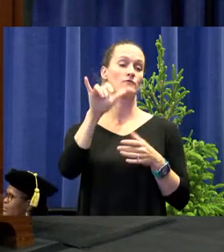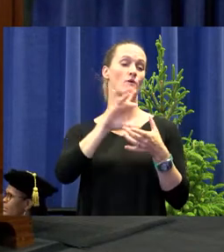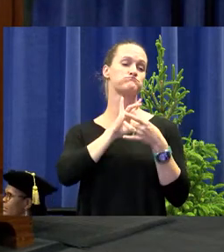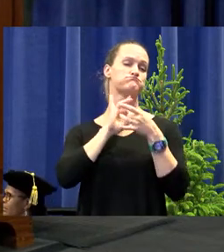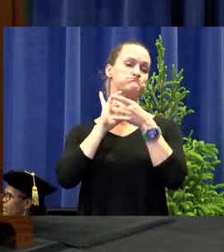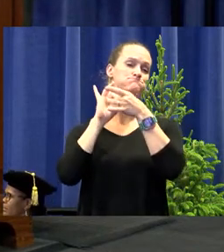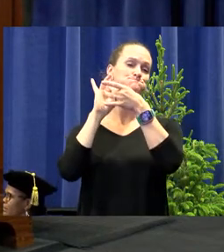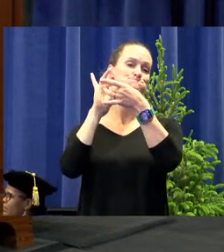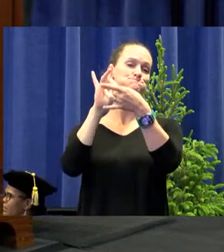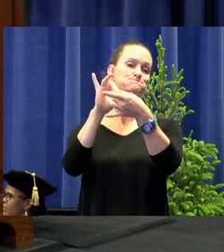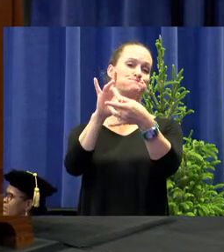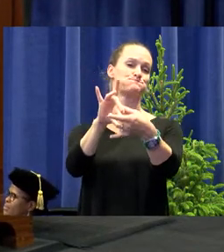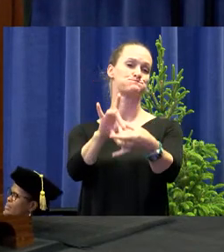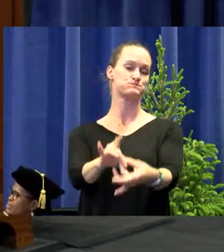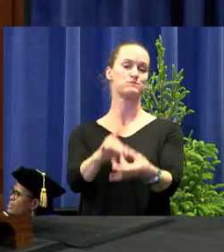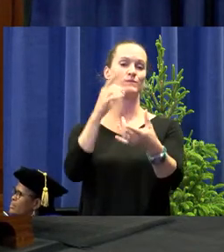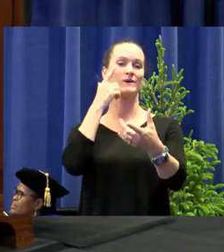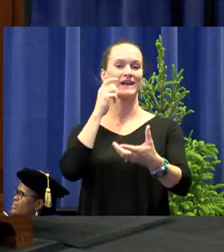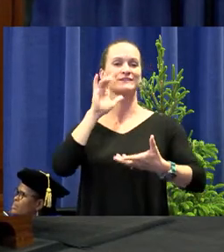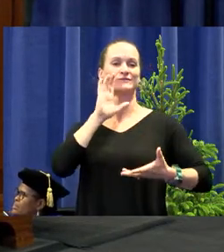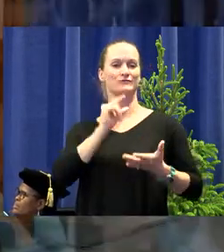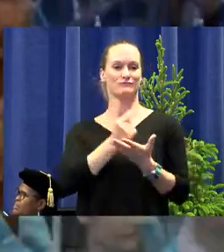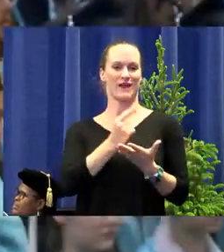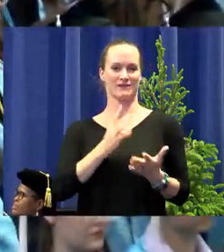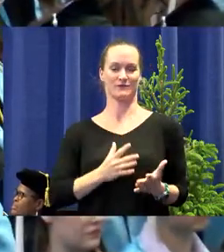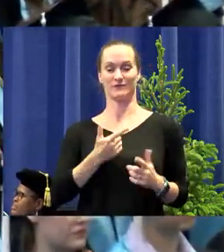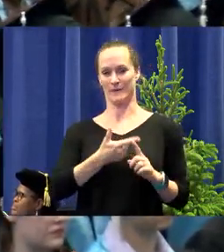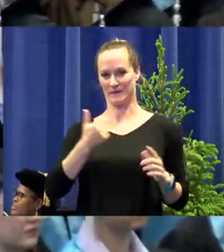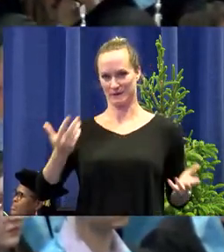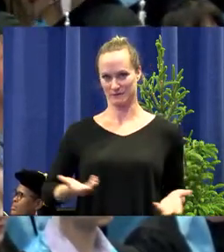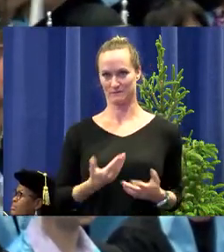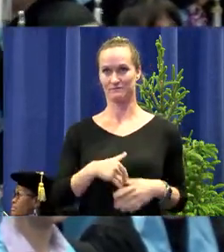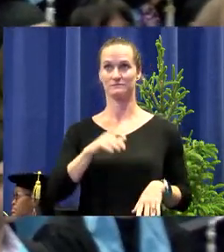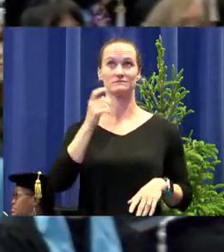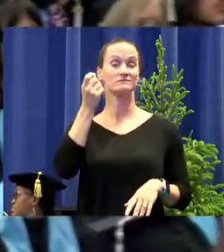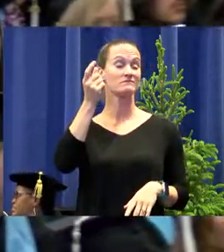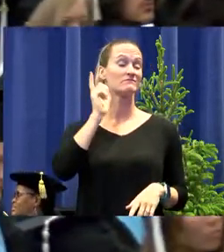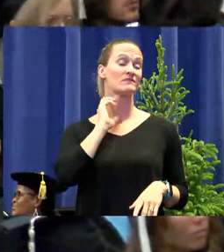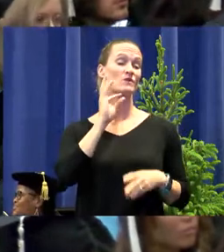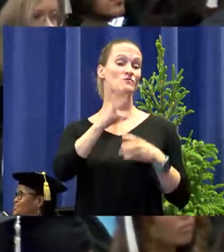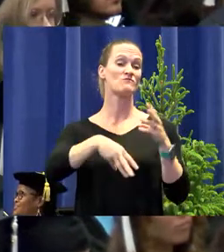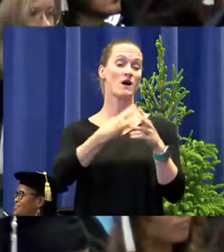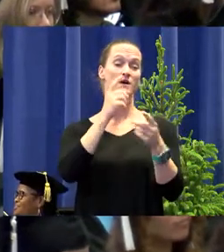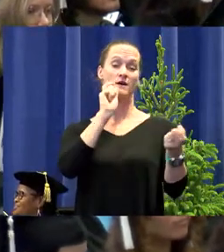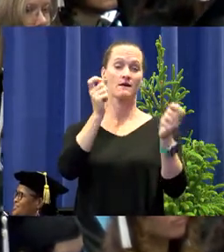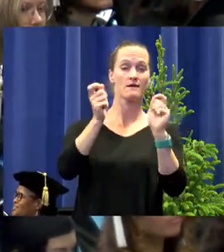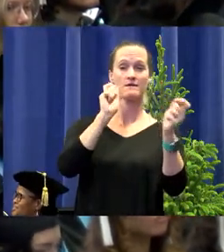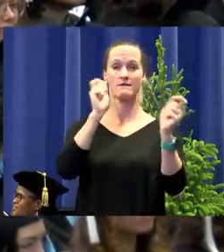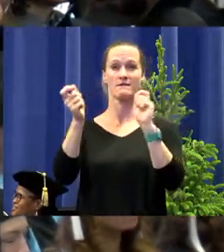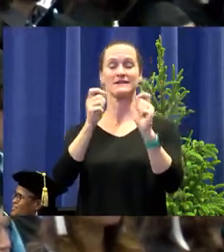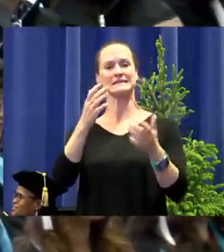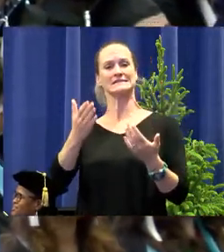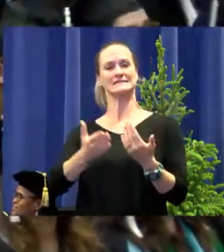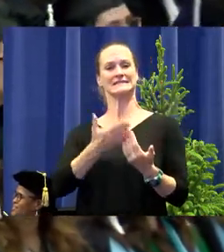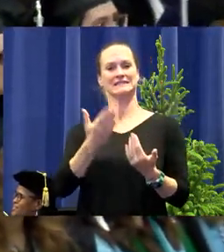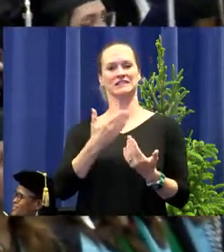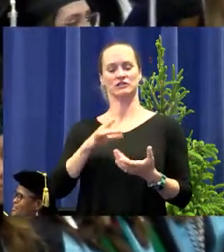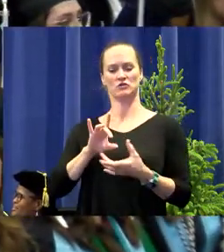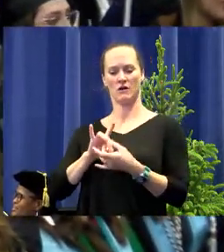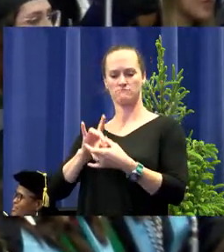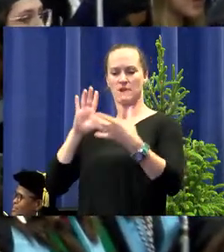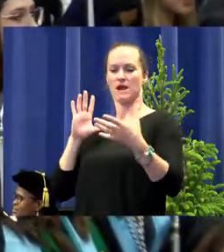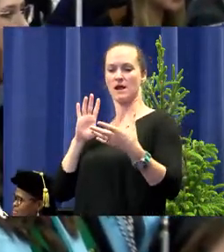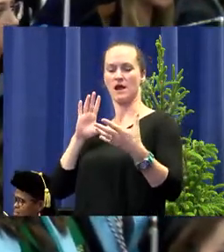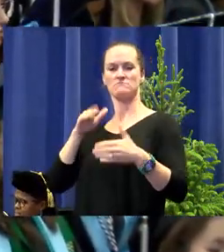alma mater. In the fast-paced and ever-changing world we live in, it's easy to lose touch with our roots, to forget